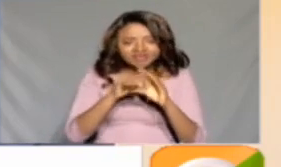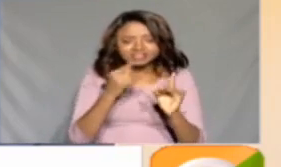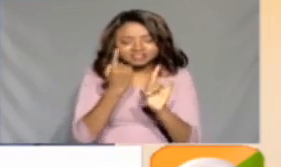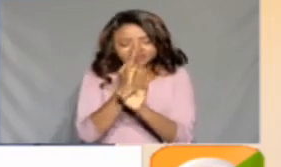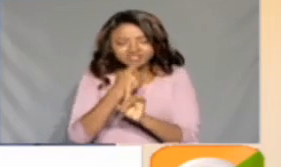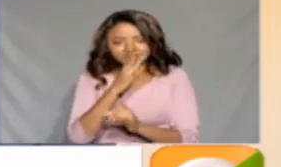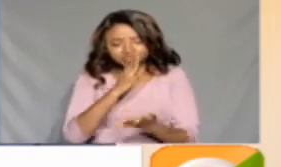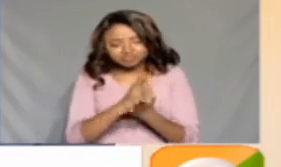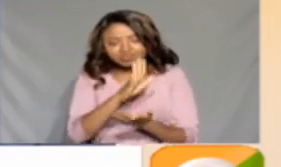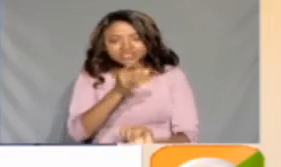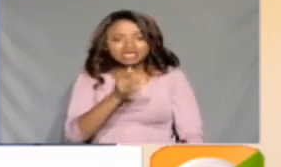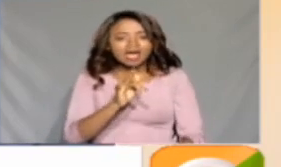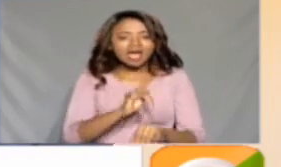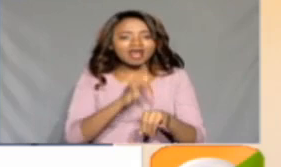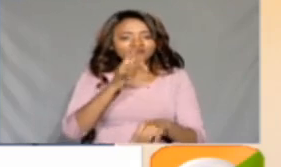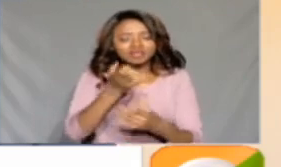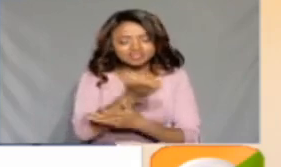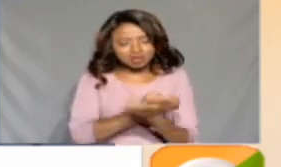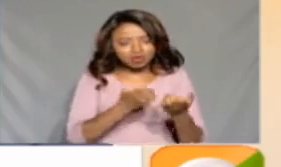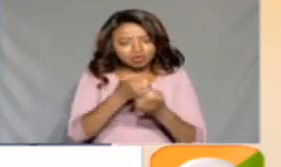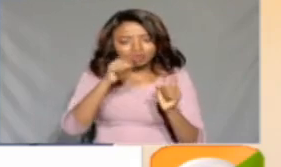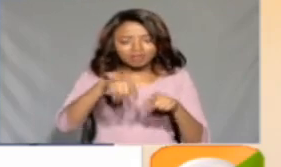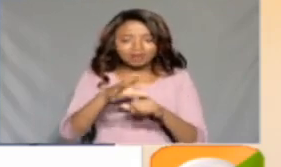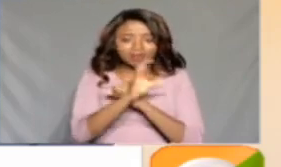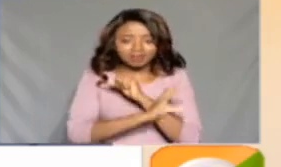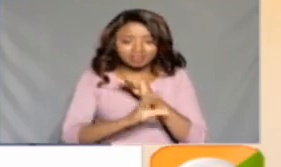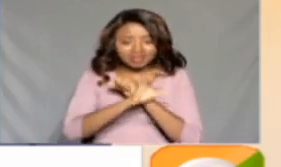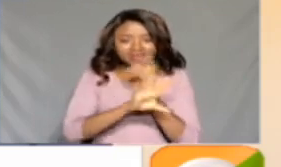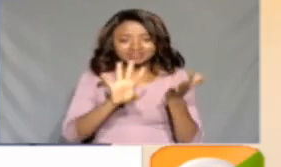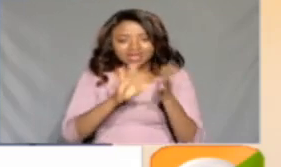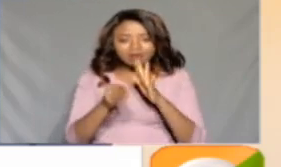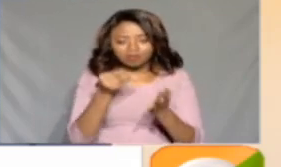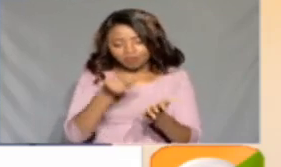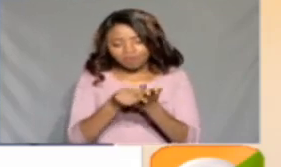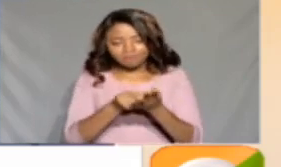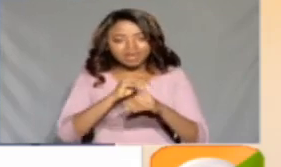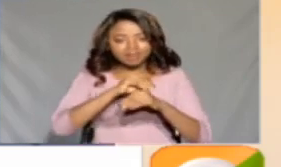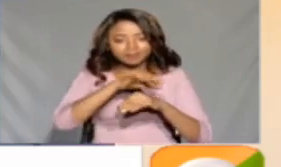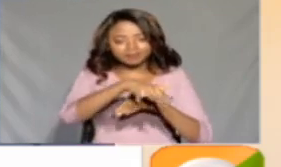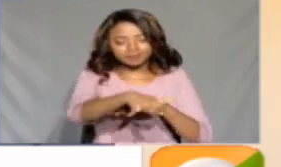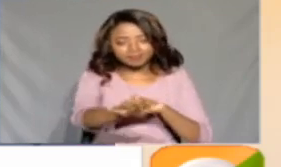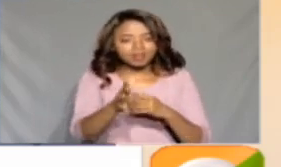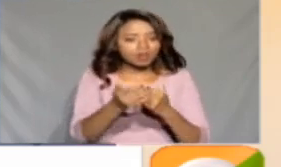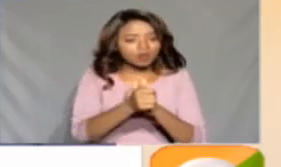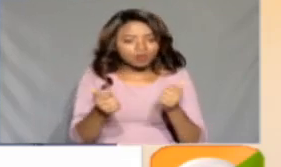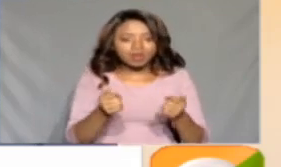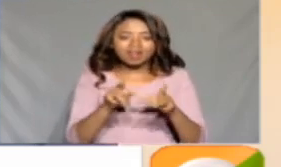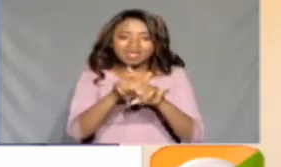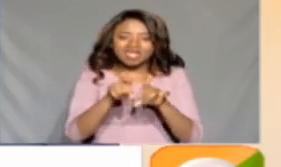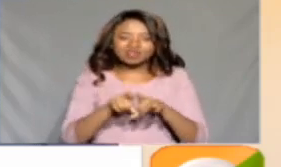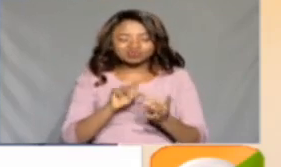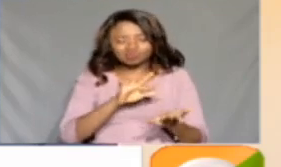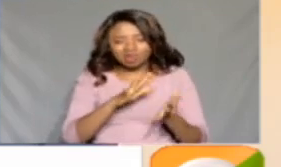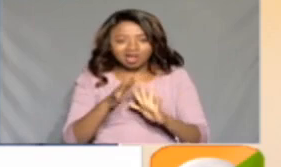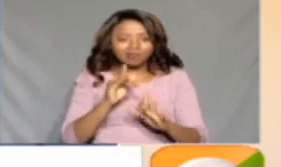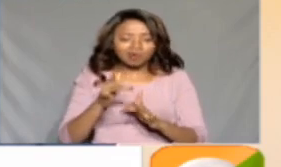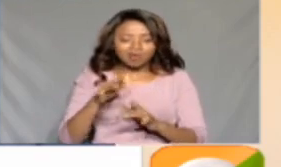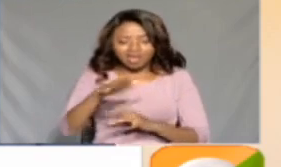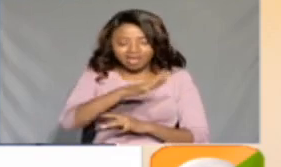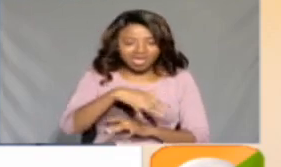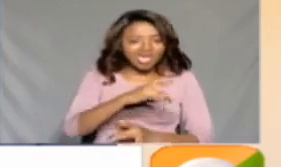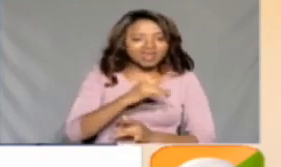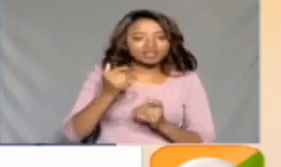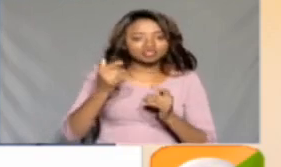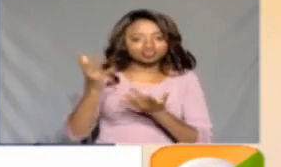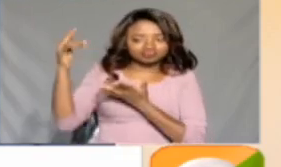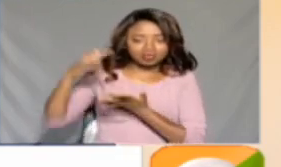country's the country's economy in terms of strength of our currency, in terms of comfort level for tourists to come into this country